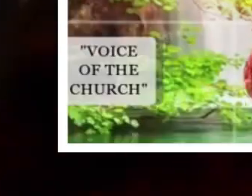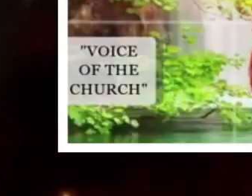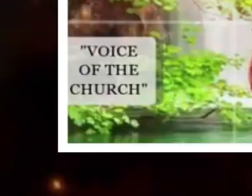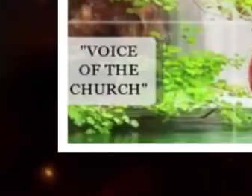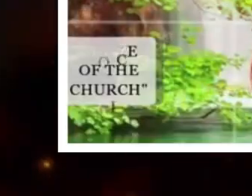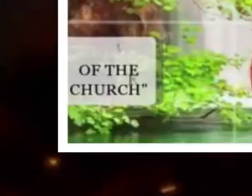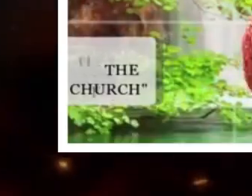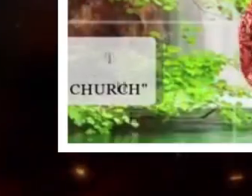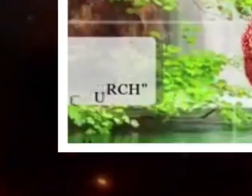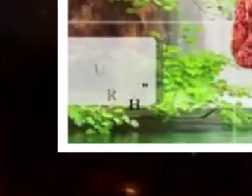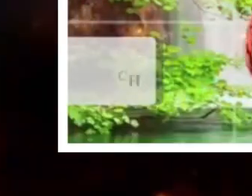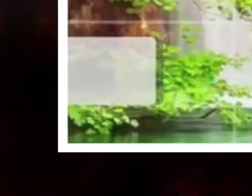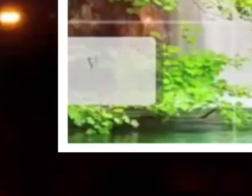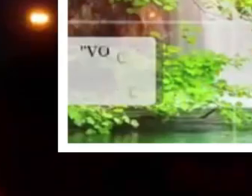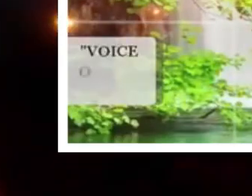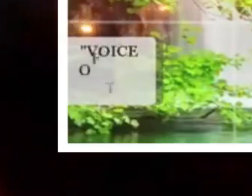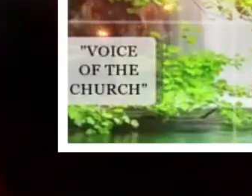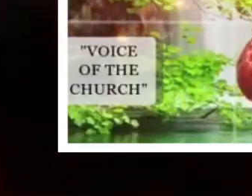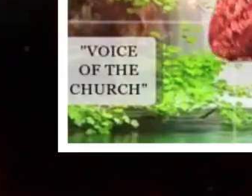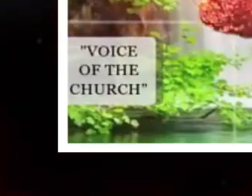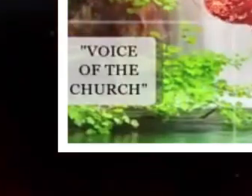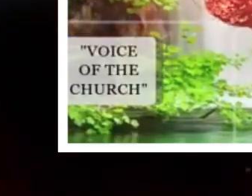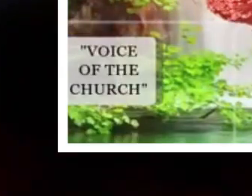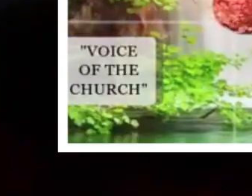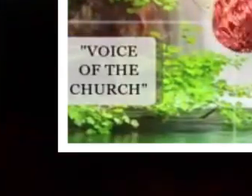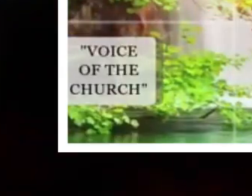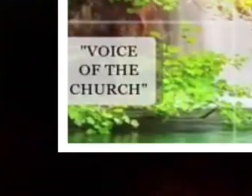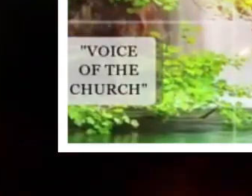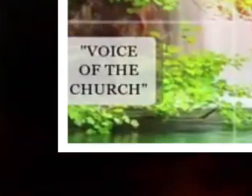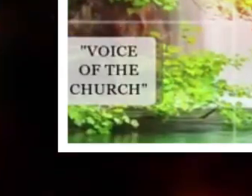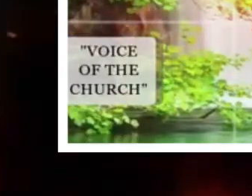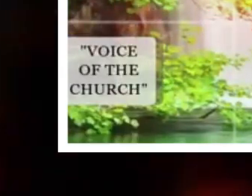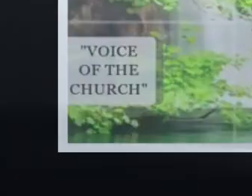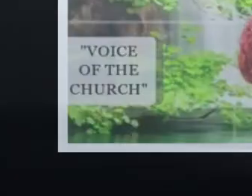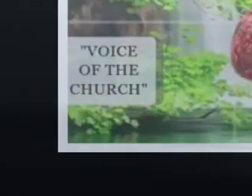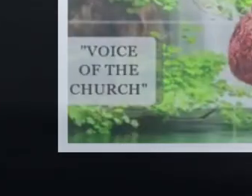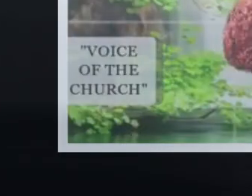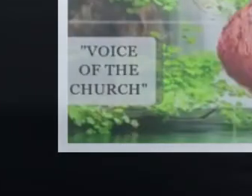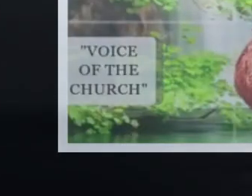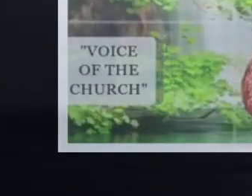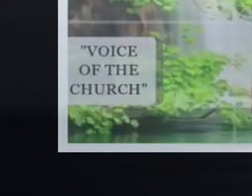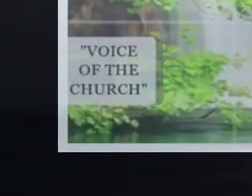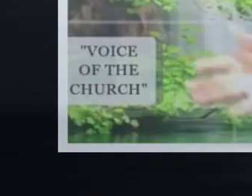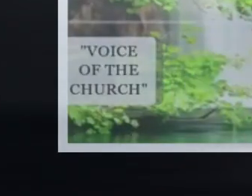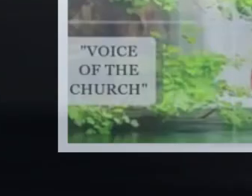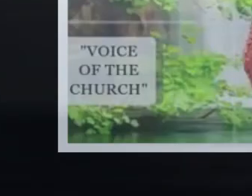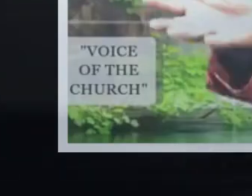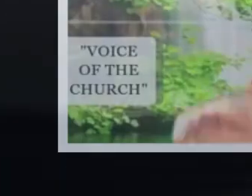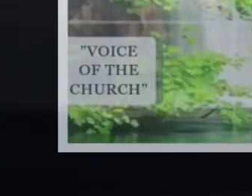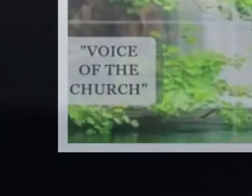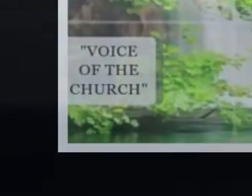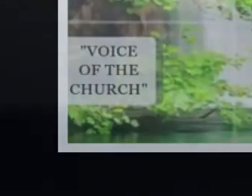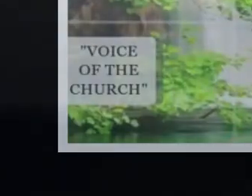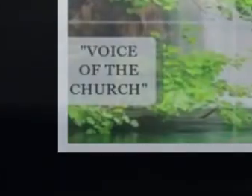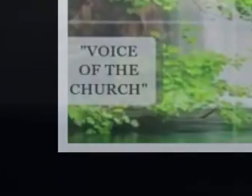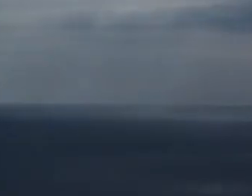share. A sofa, a seven Yanko Pon and Nantin Sosa, and go be yet Yanya, over Pamu Waka, and then Nipanya at the Sakaran Sosa, as of one of the